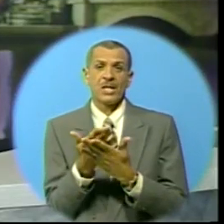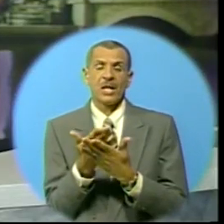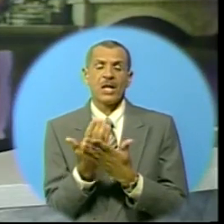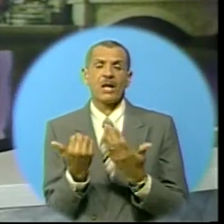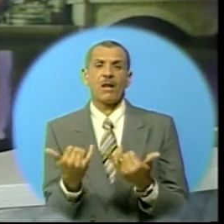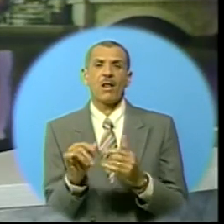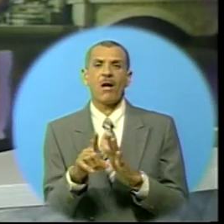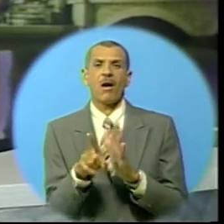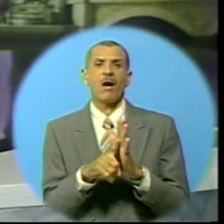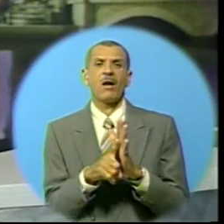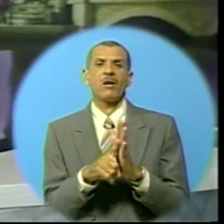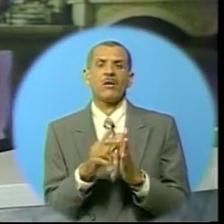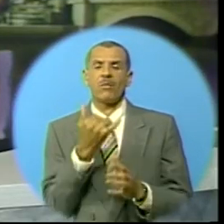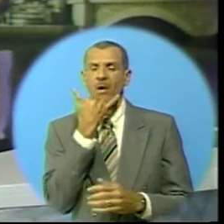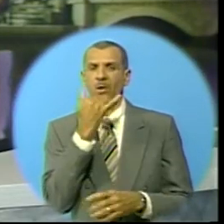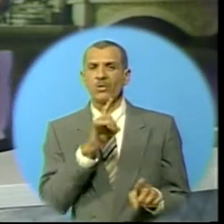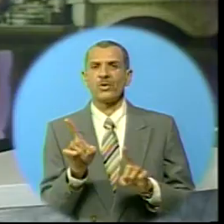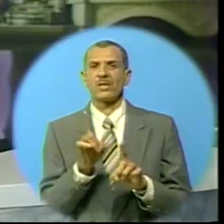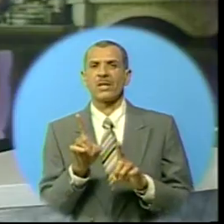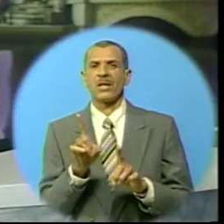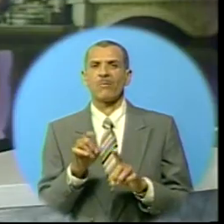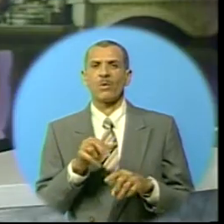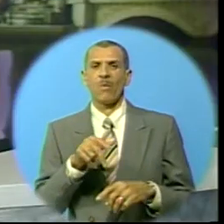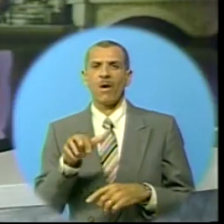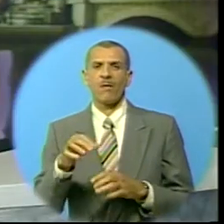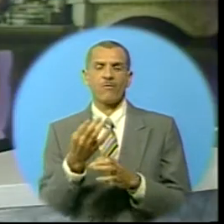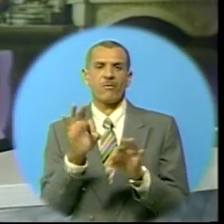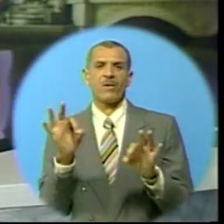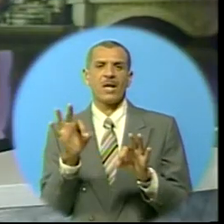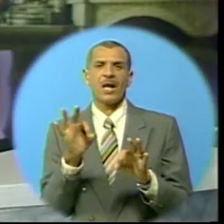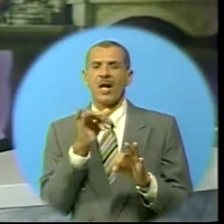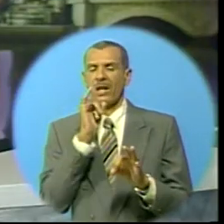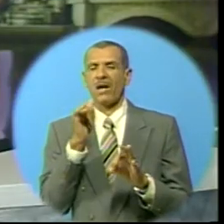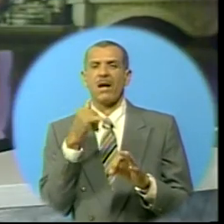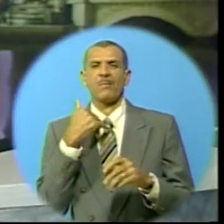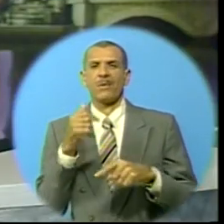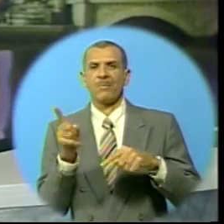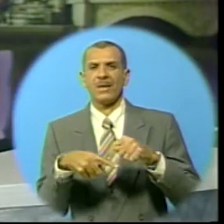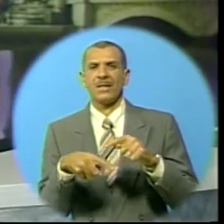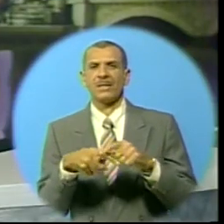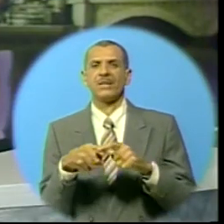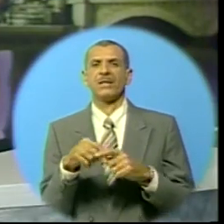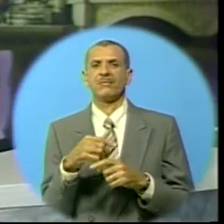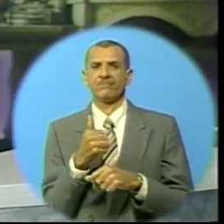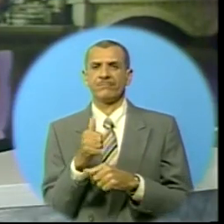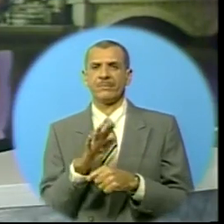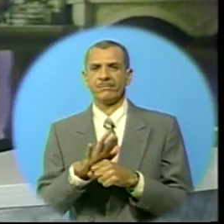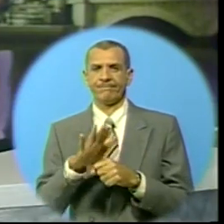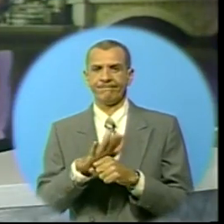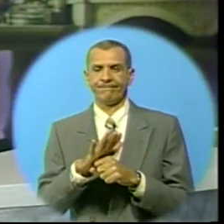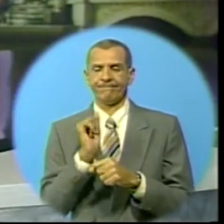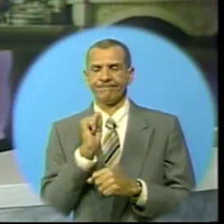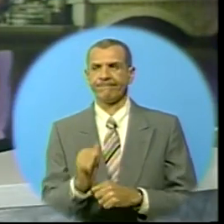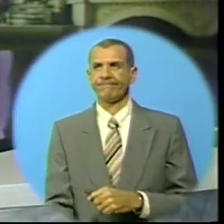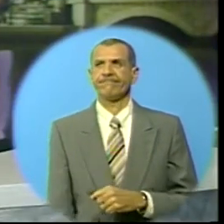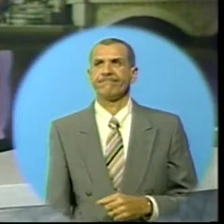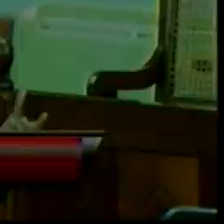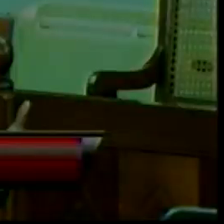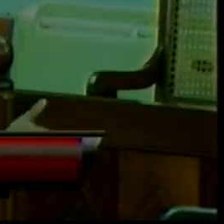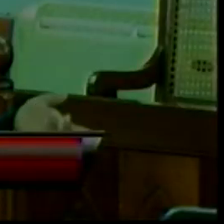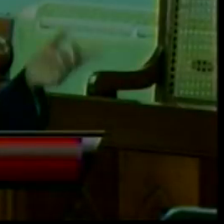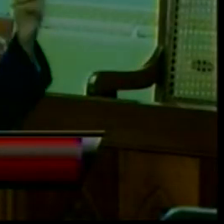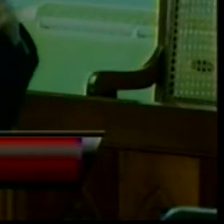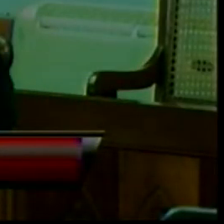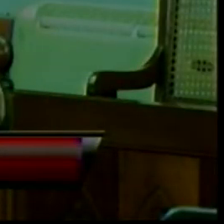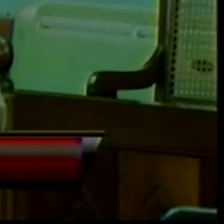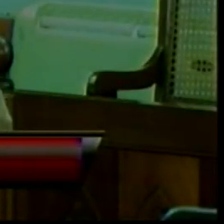could walk away with a punishment that did not reflect the gravity of their offense. It is now falling in line